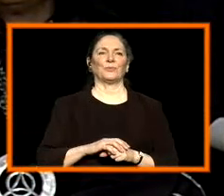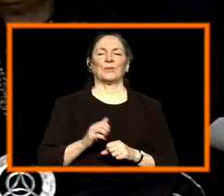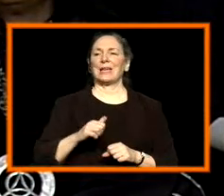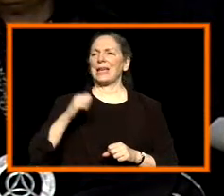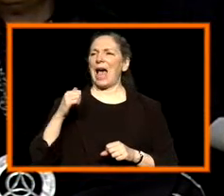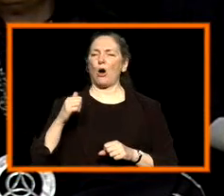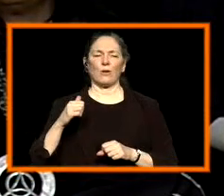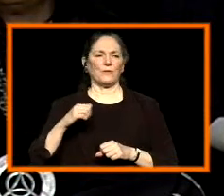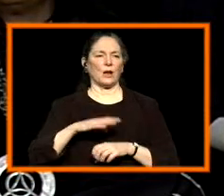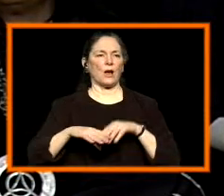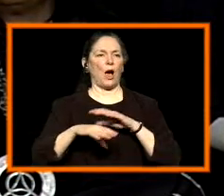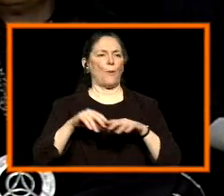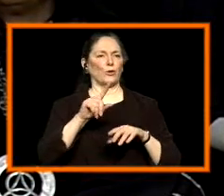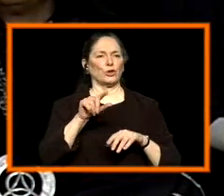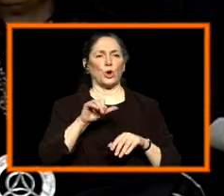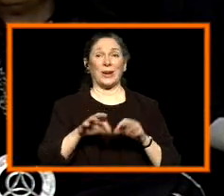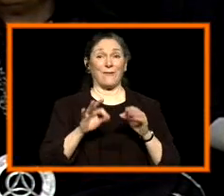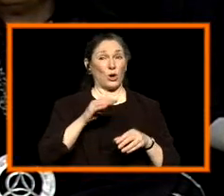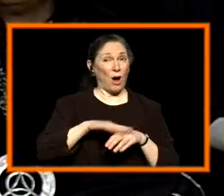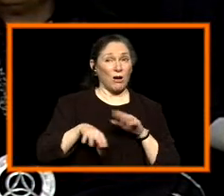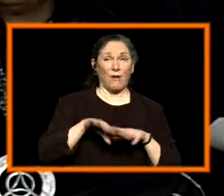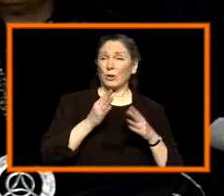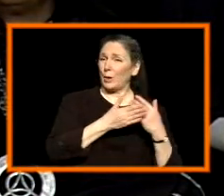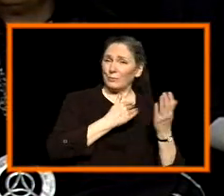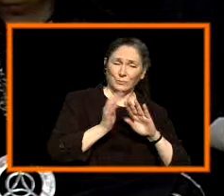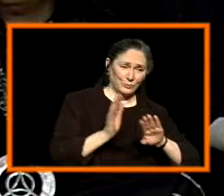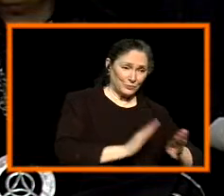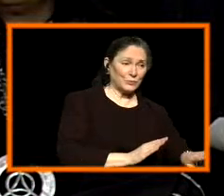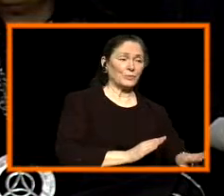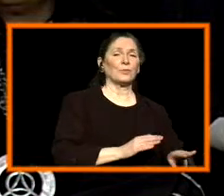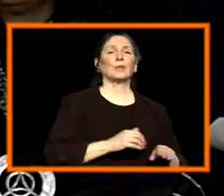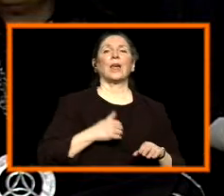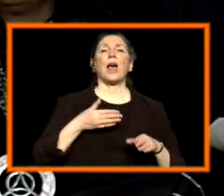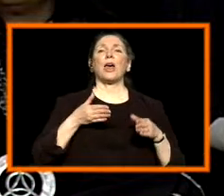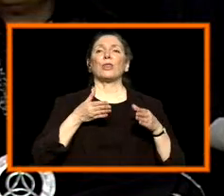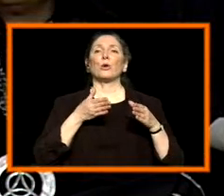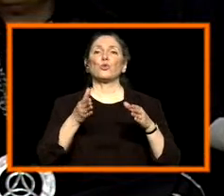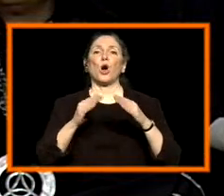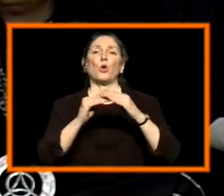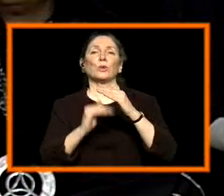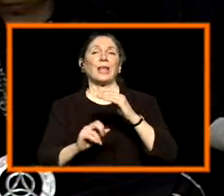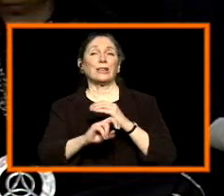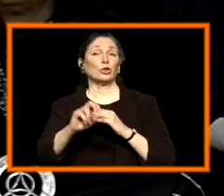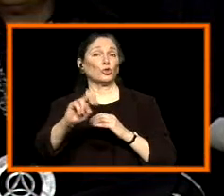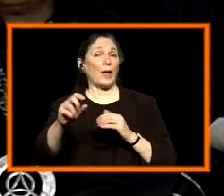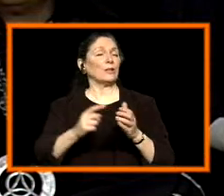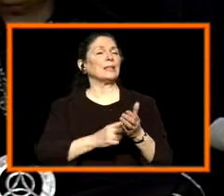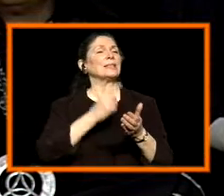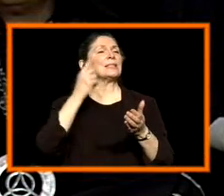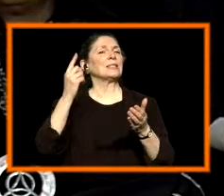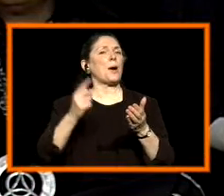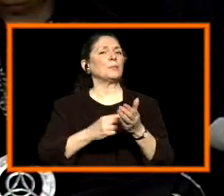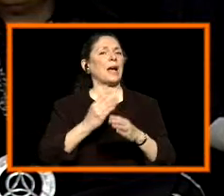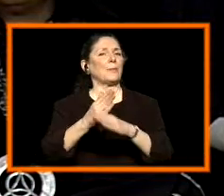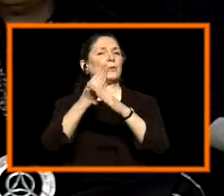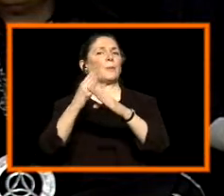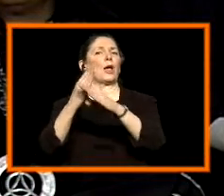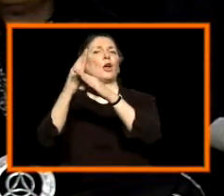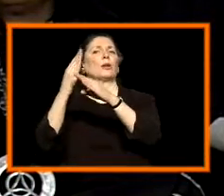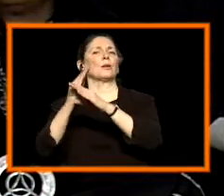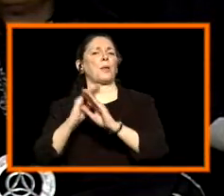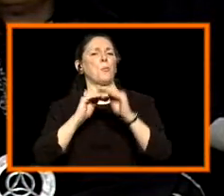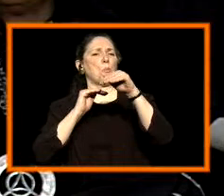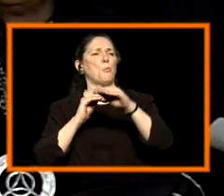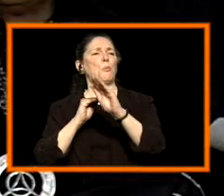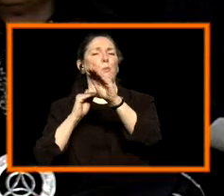out of your comfort zone, even if it means being uncomfortable. The road less traveled is sometimes fraught with barricades, bumps,